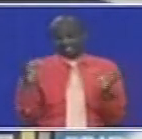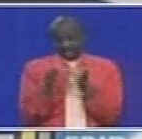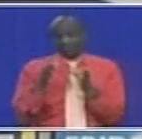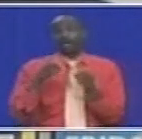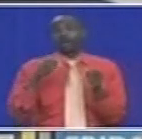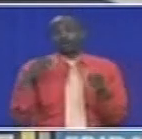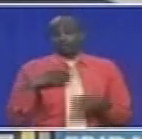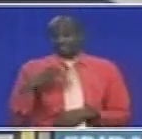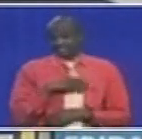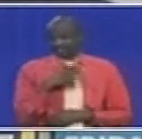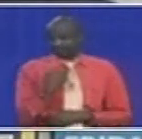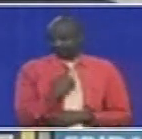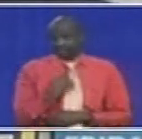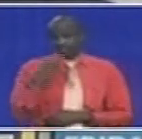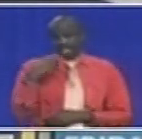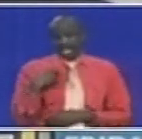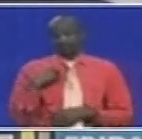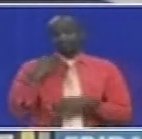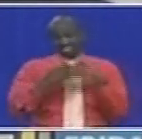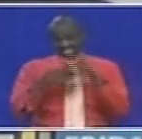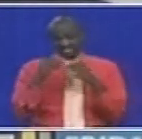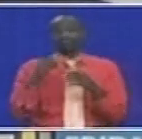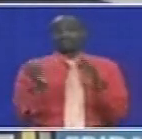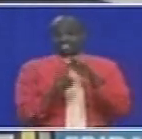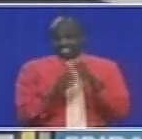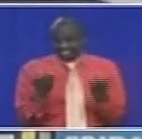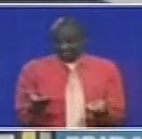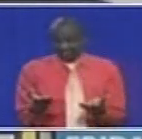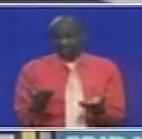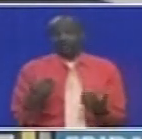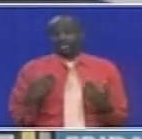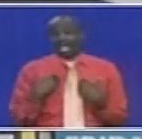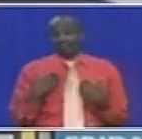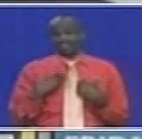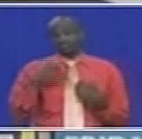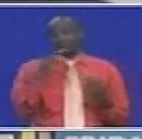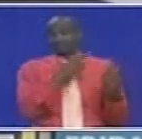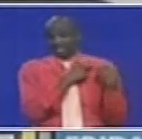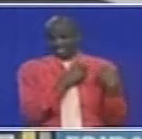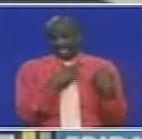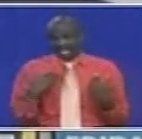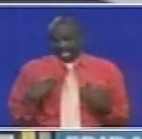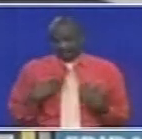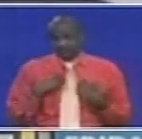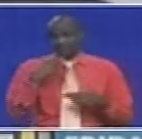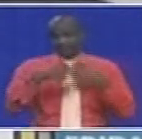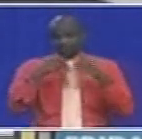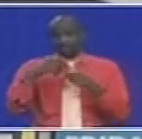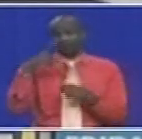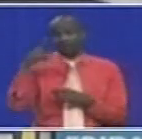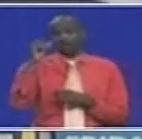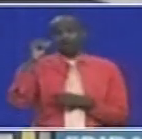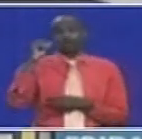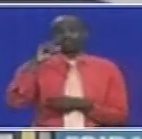brought together the infrastructure ministries that have mandates that touch on the development of Konza.